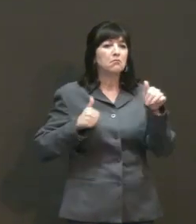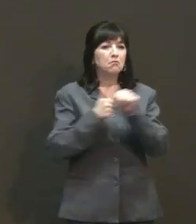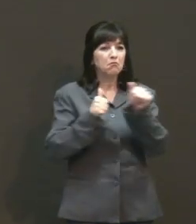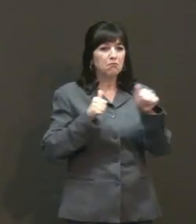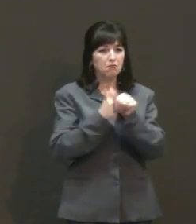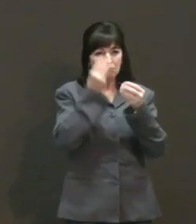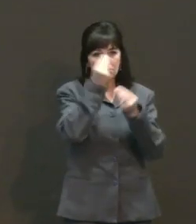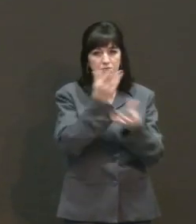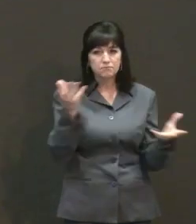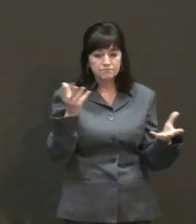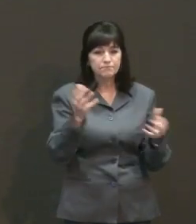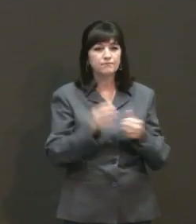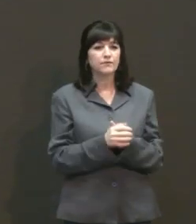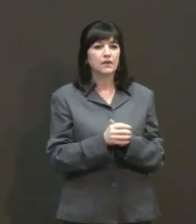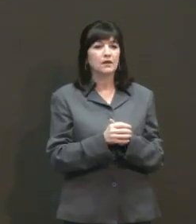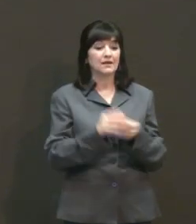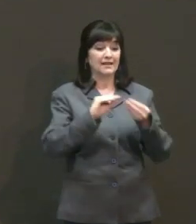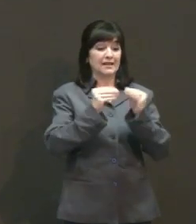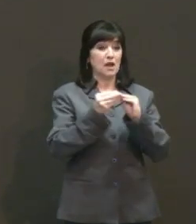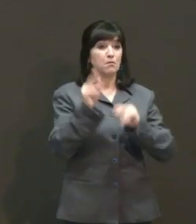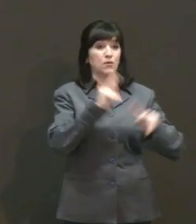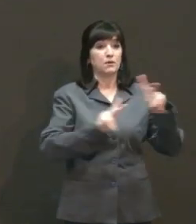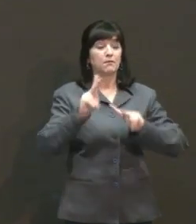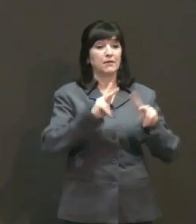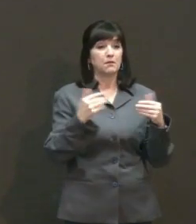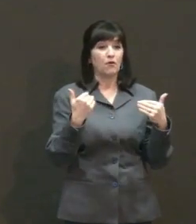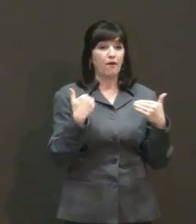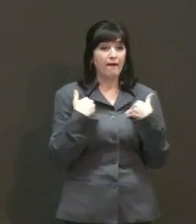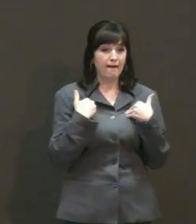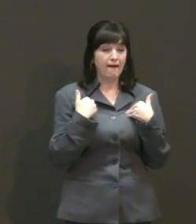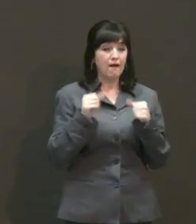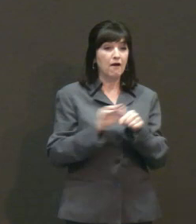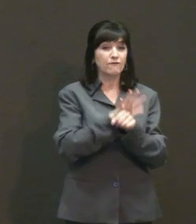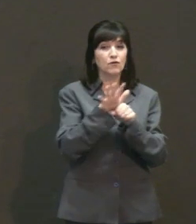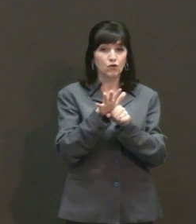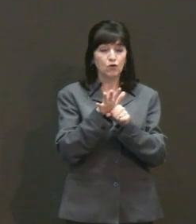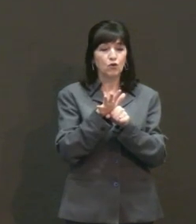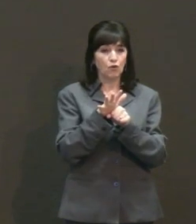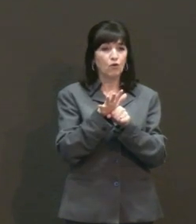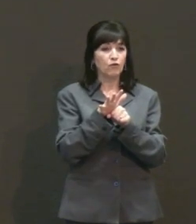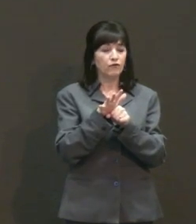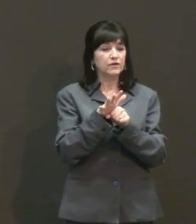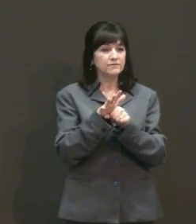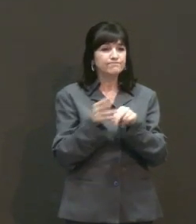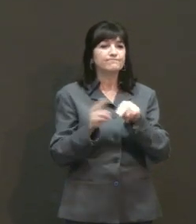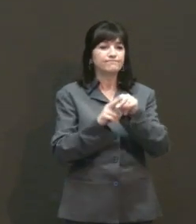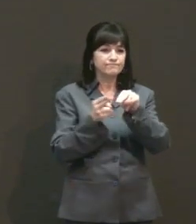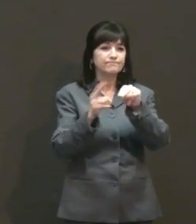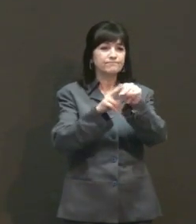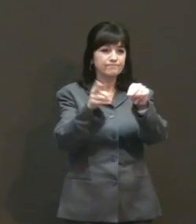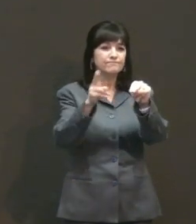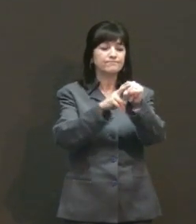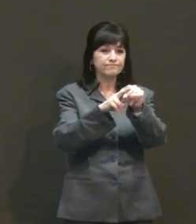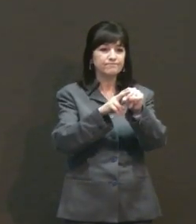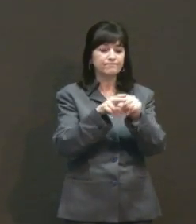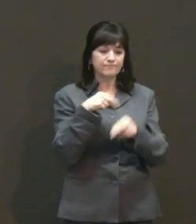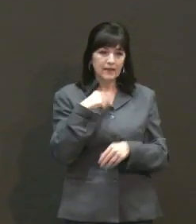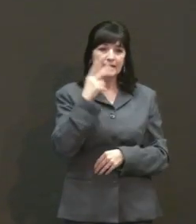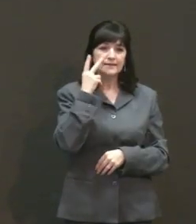to grow. The curve that we're seeing, the surge of additional positive cases